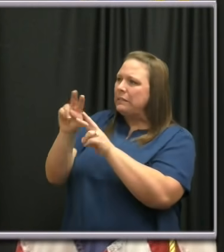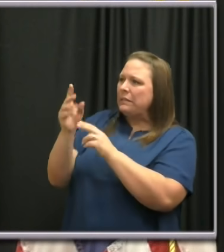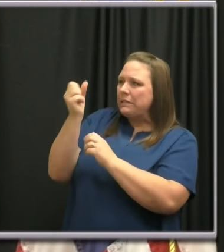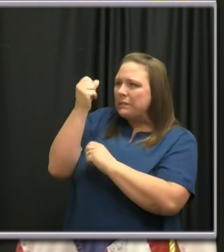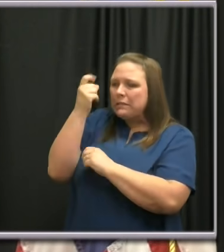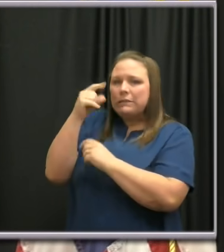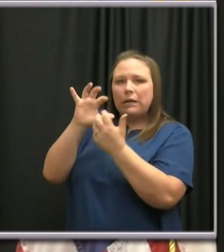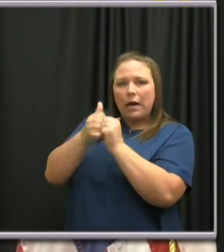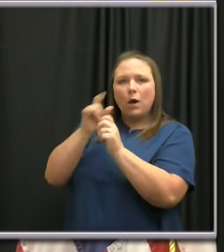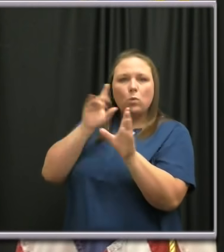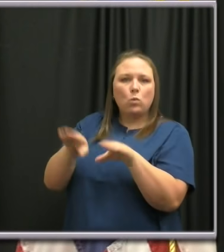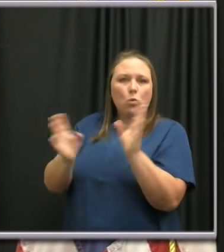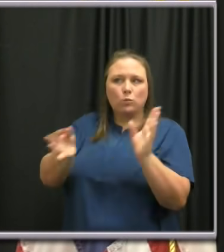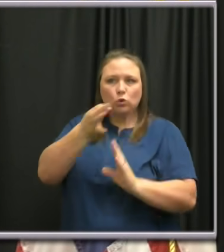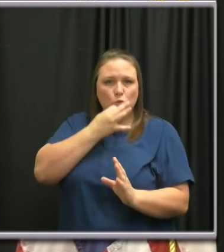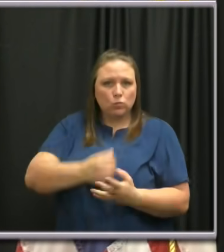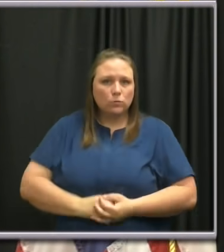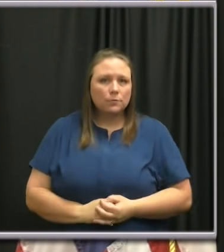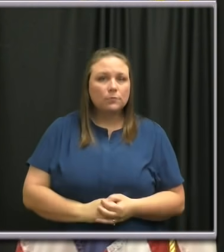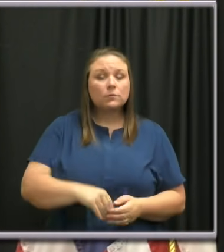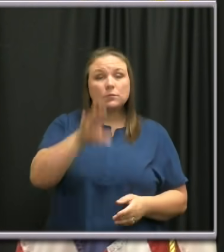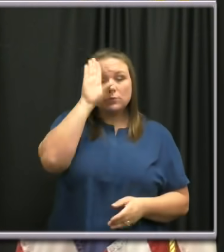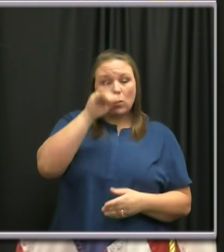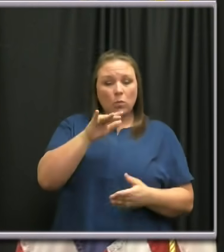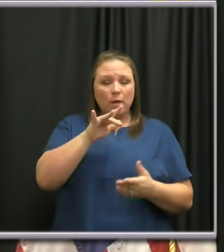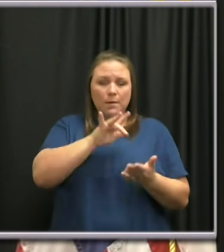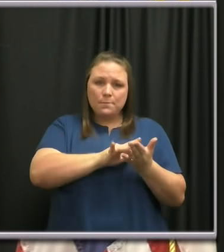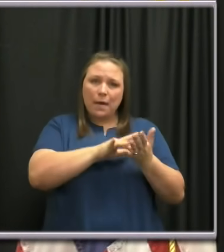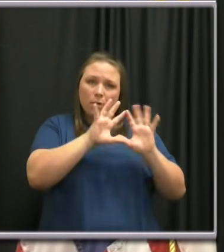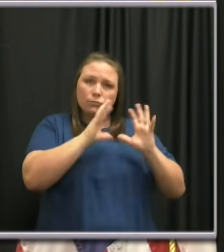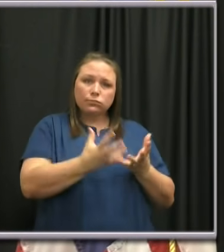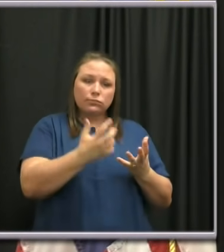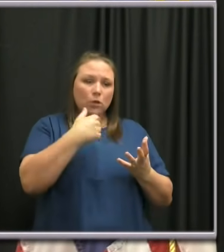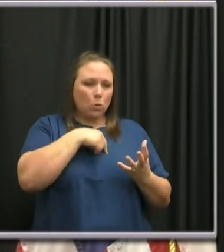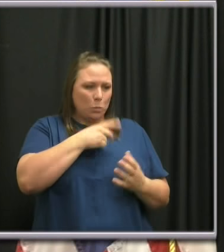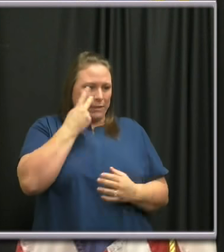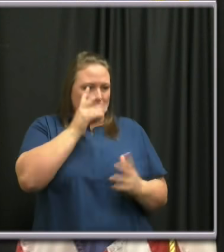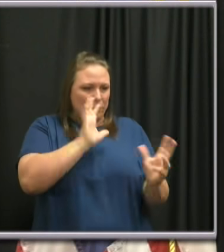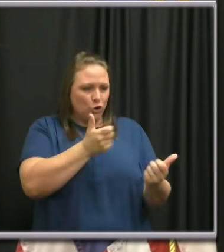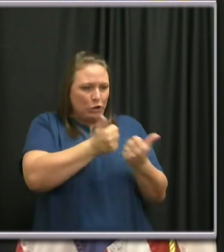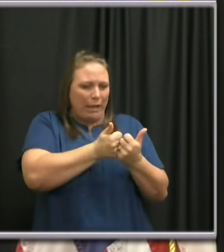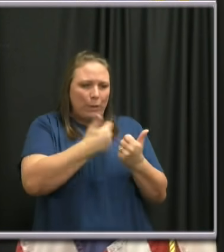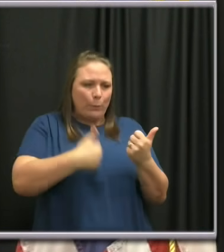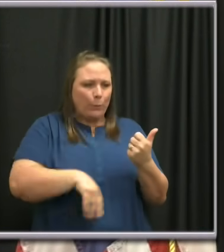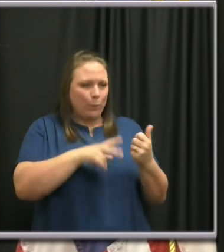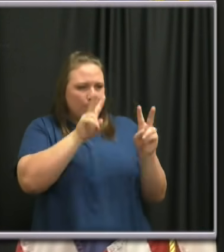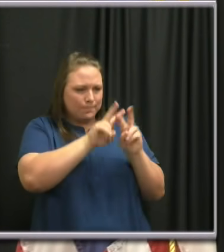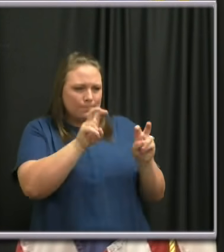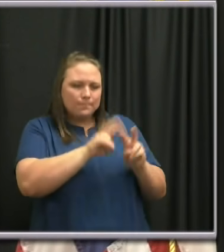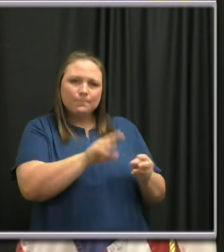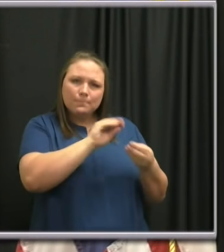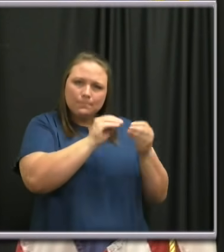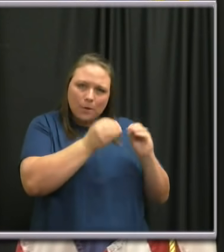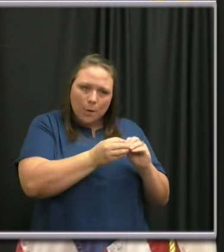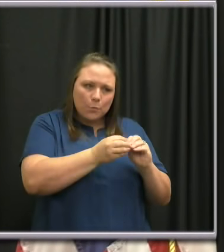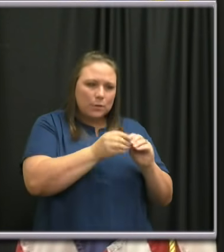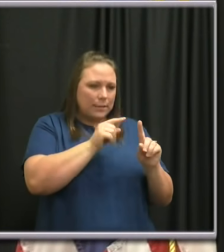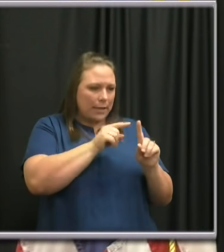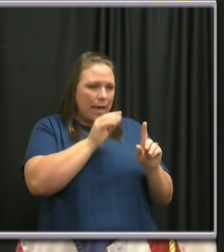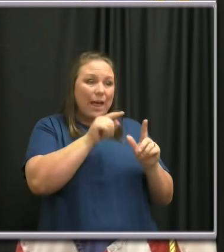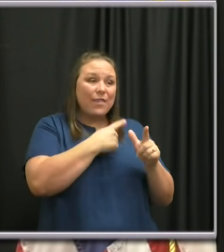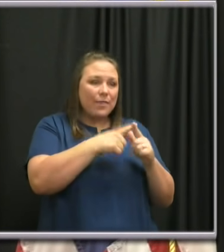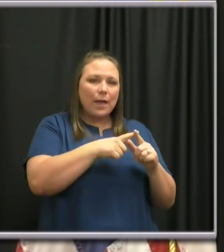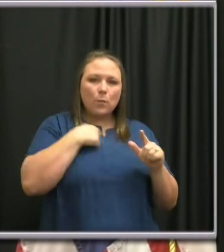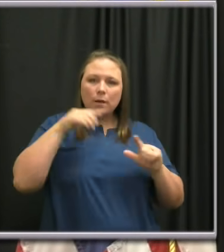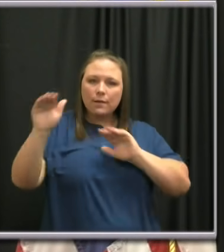roadmap. You know, in medicine, when we face a challenging problem, we look at the data available to us, and we get experts around the table to